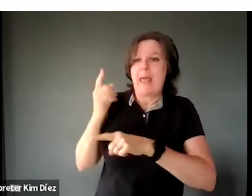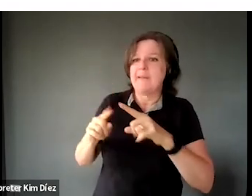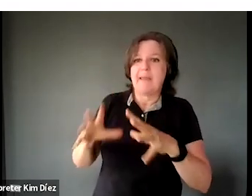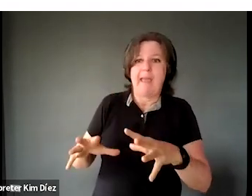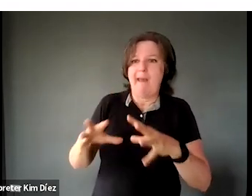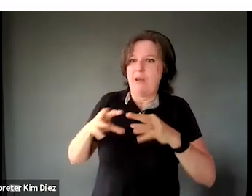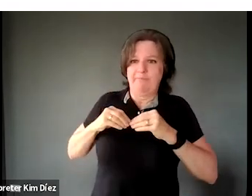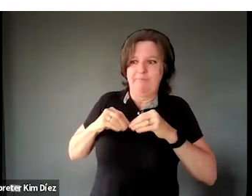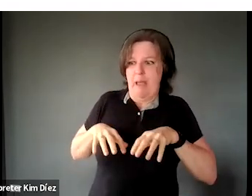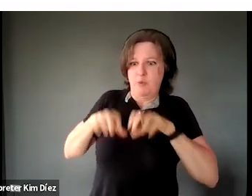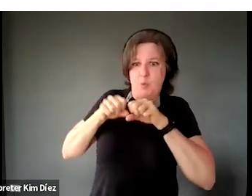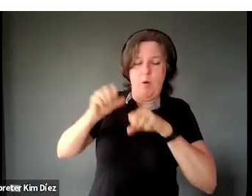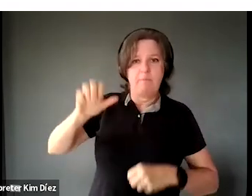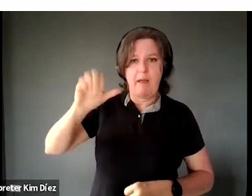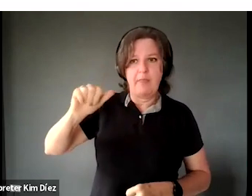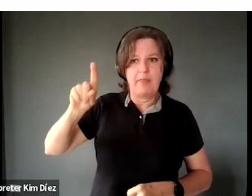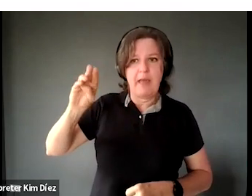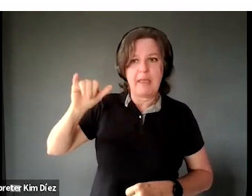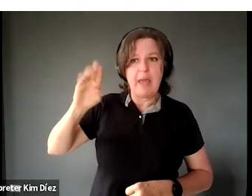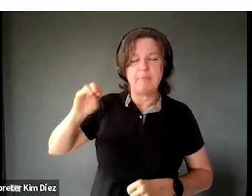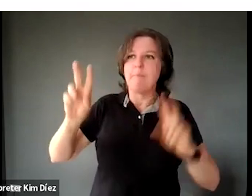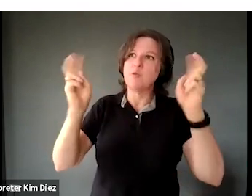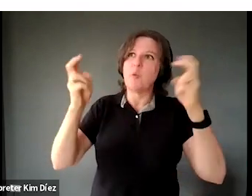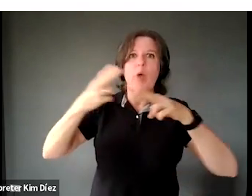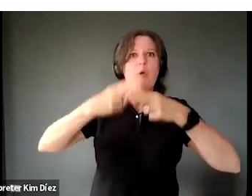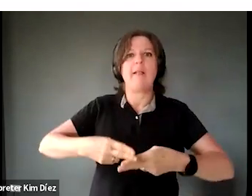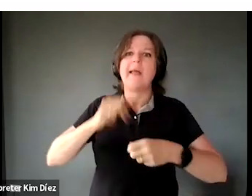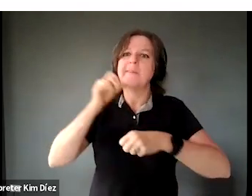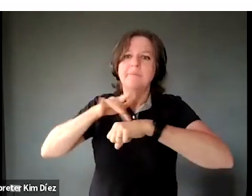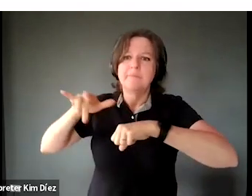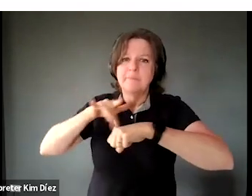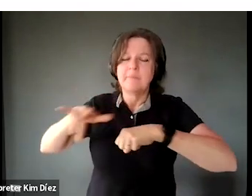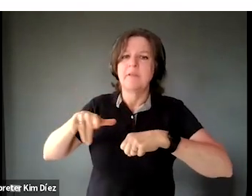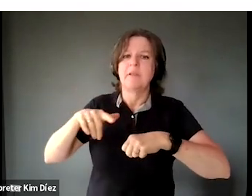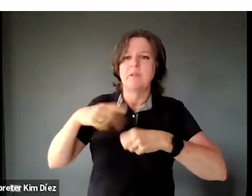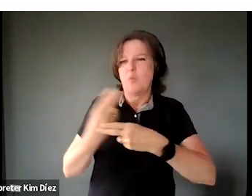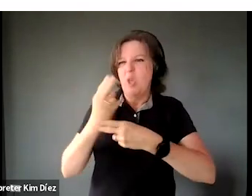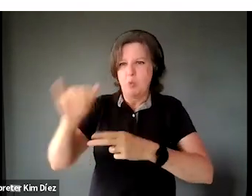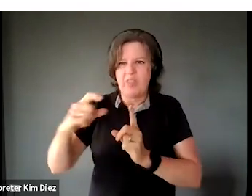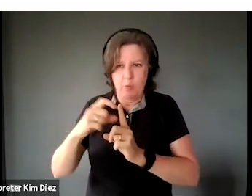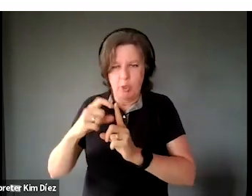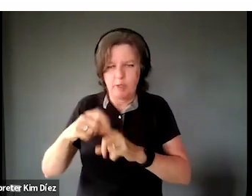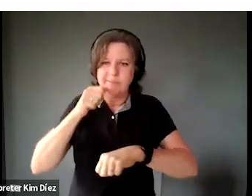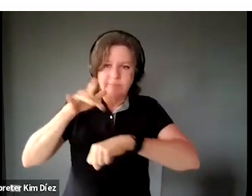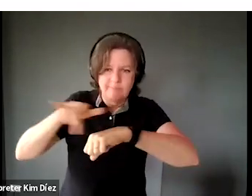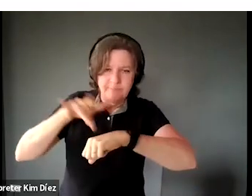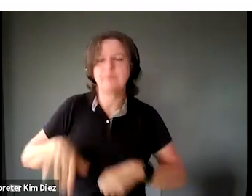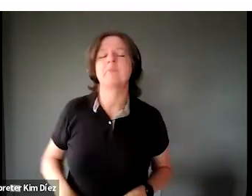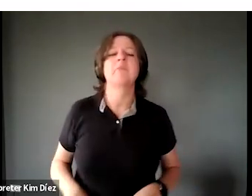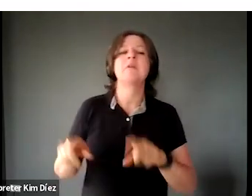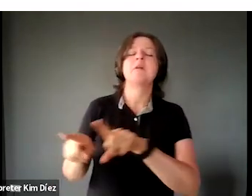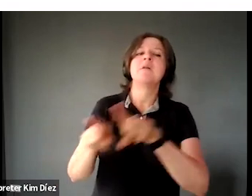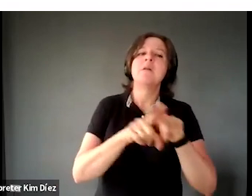is that it means that the plant won't absorb it. So then it becomes unavailable for the